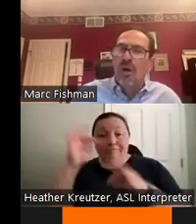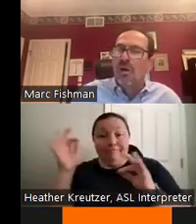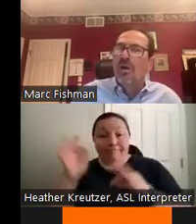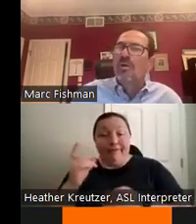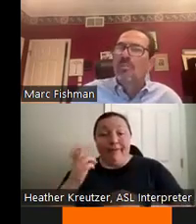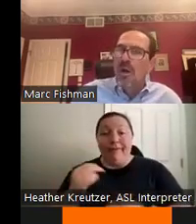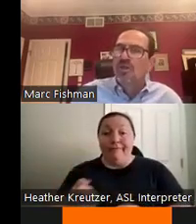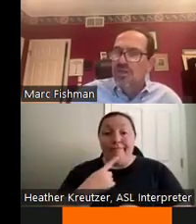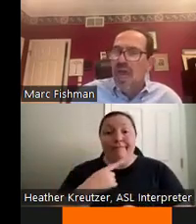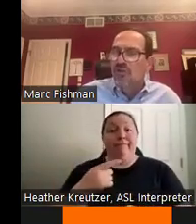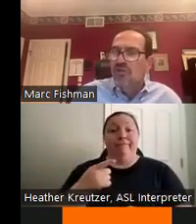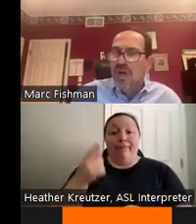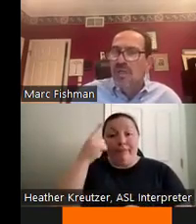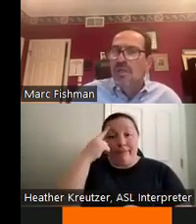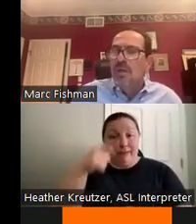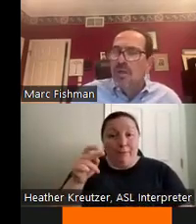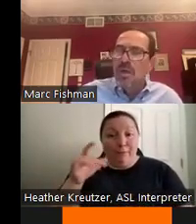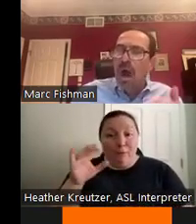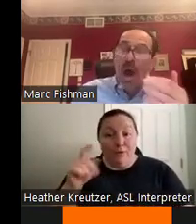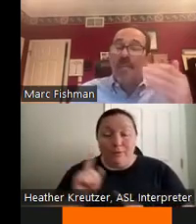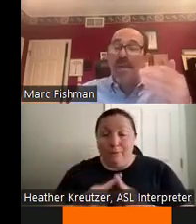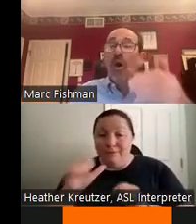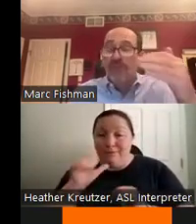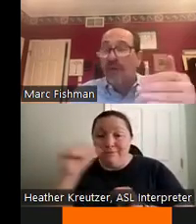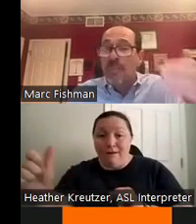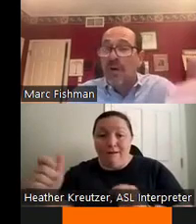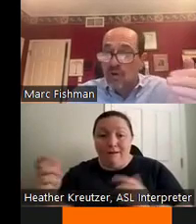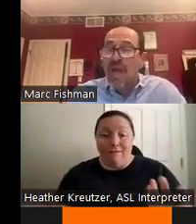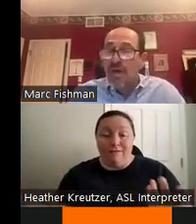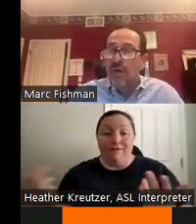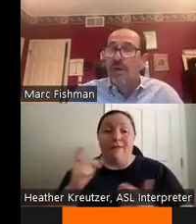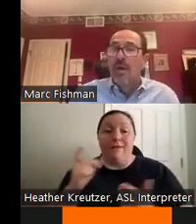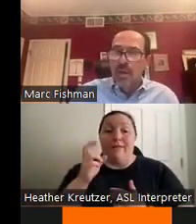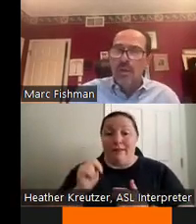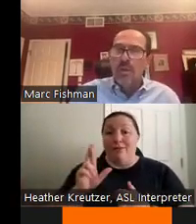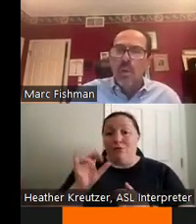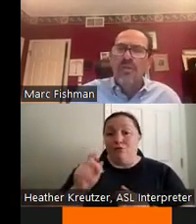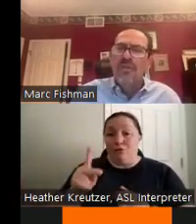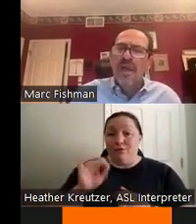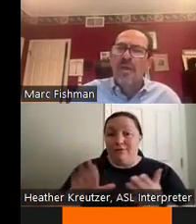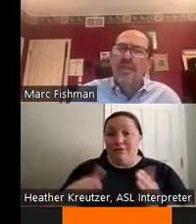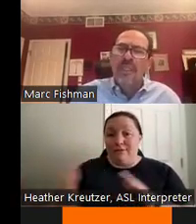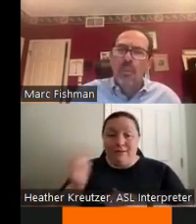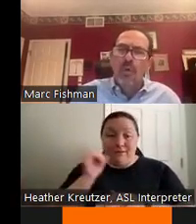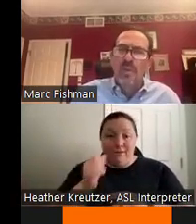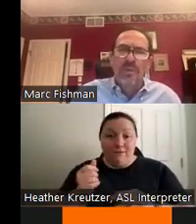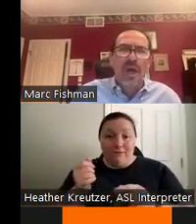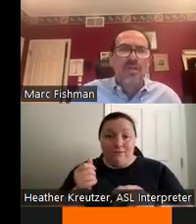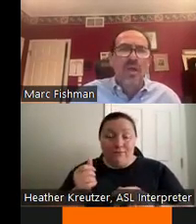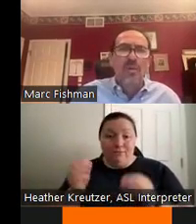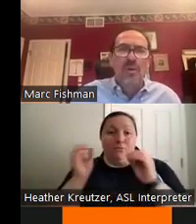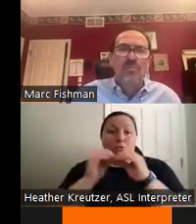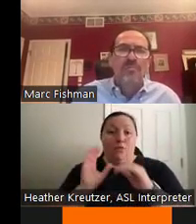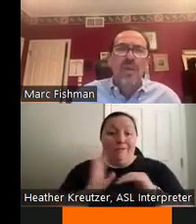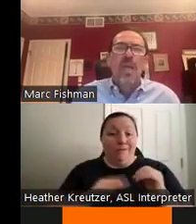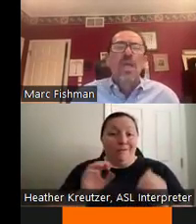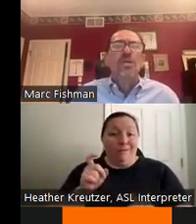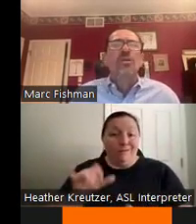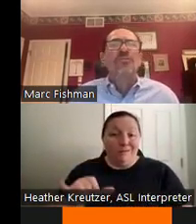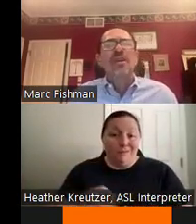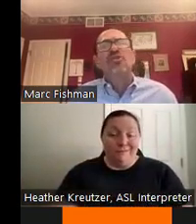risks are much exaggerated. Are very much greater with fentanyl than they would be with